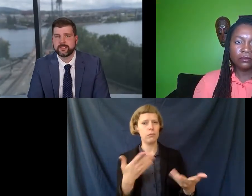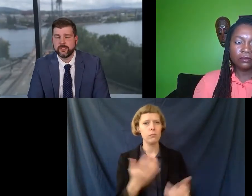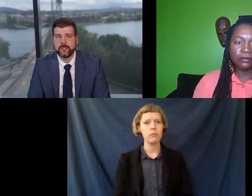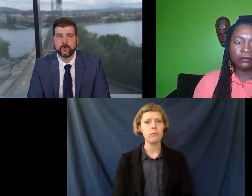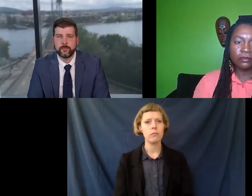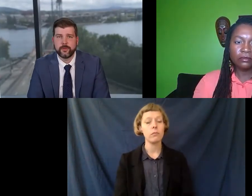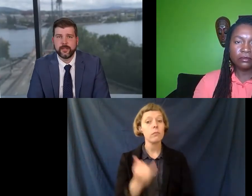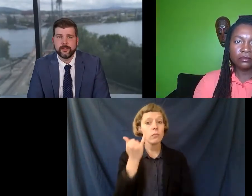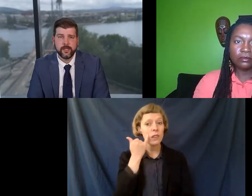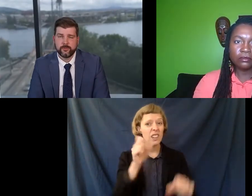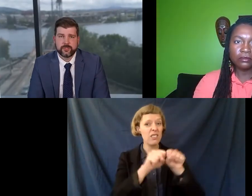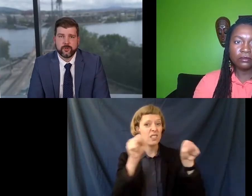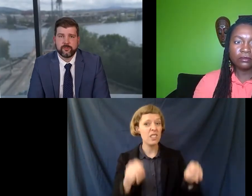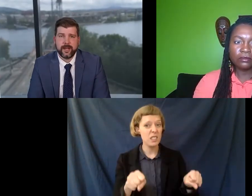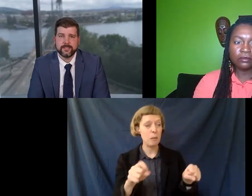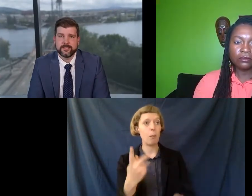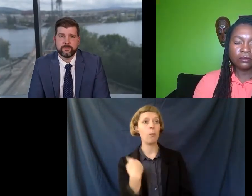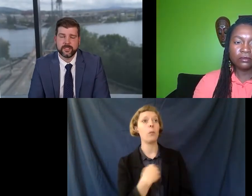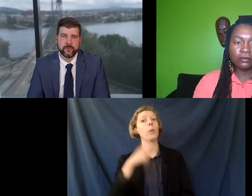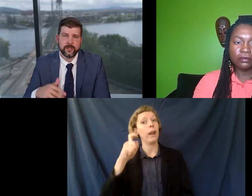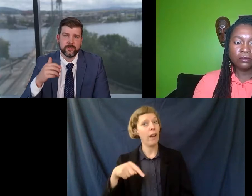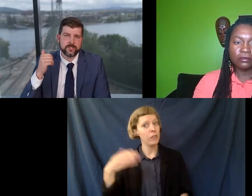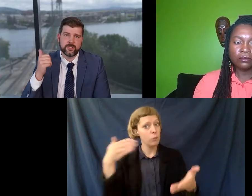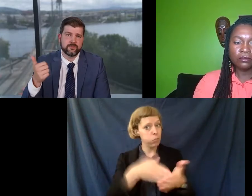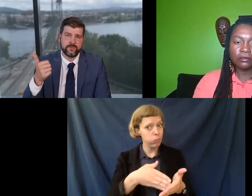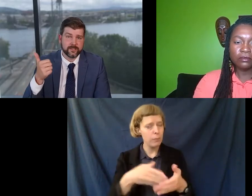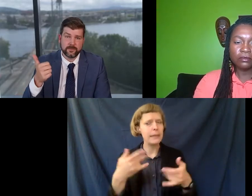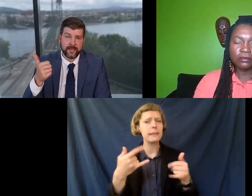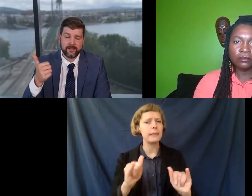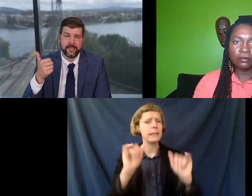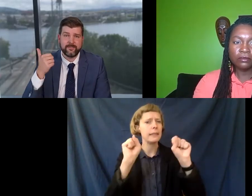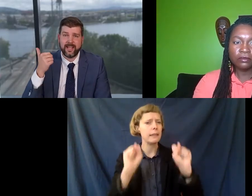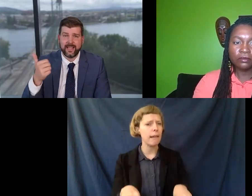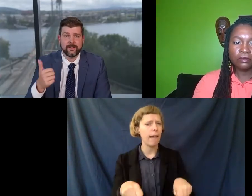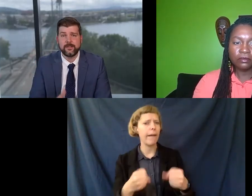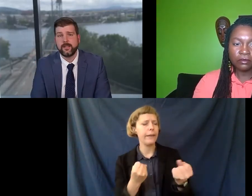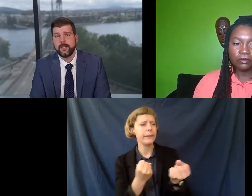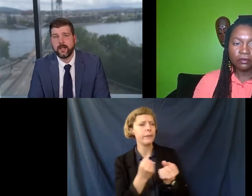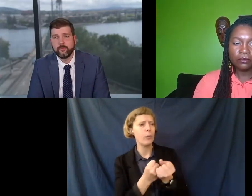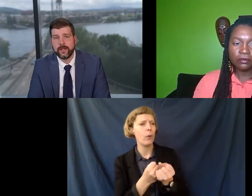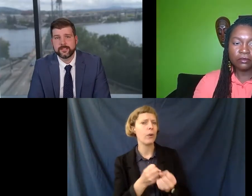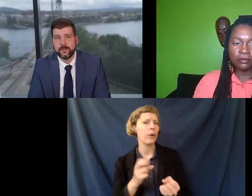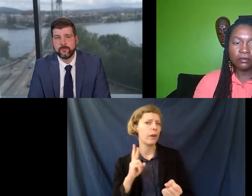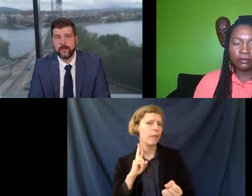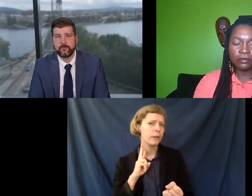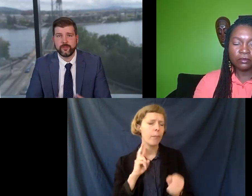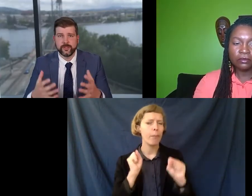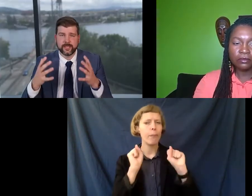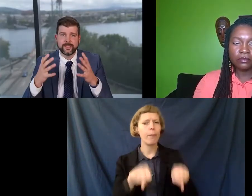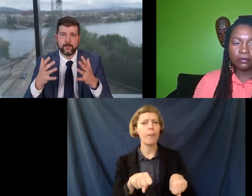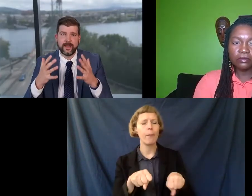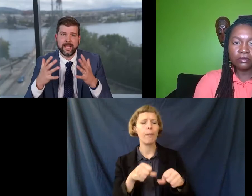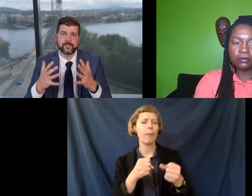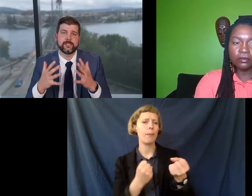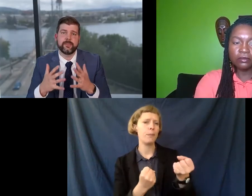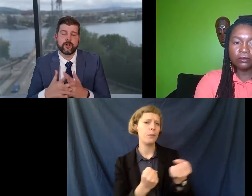response, still incorporating restorative practices, because we know it serves victims better. They have higher rates of feeling